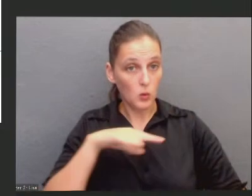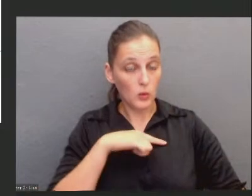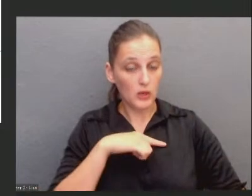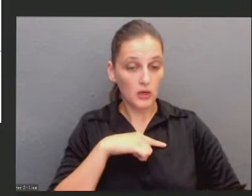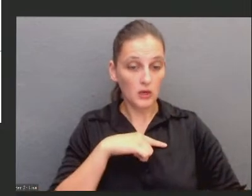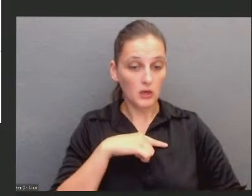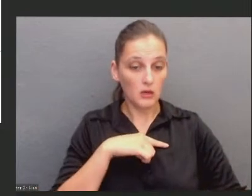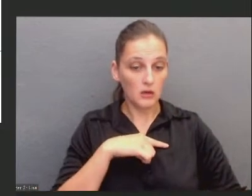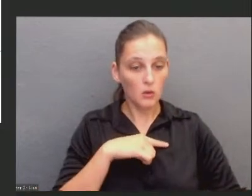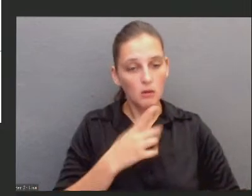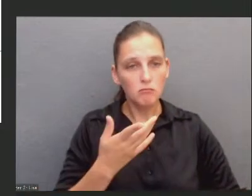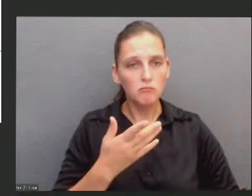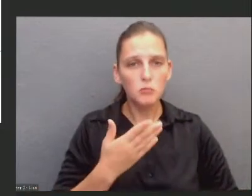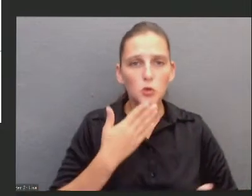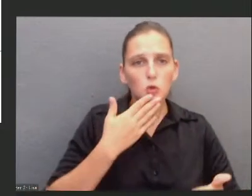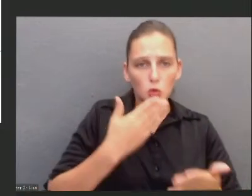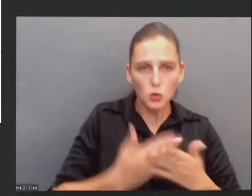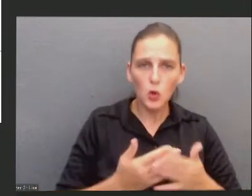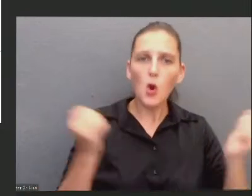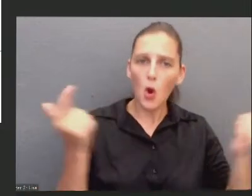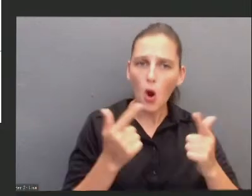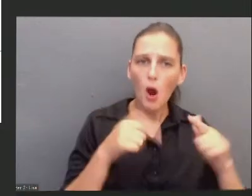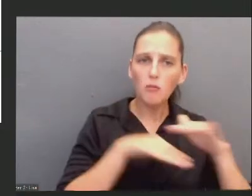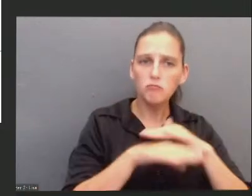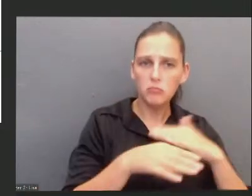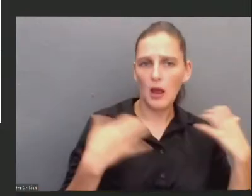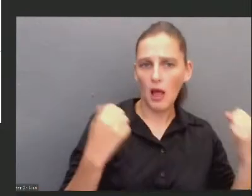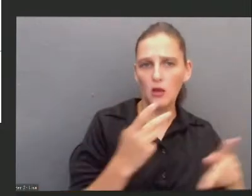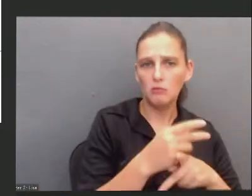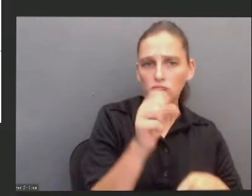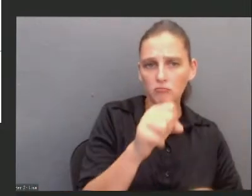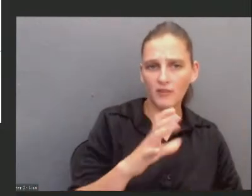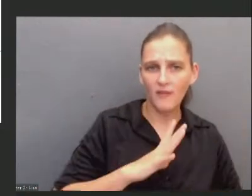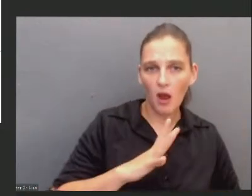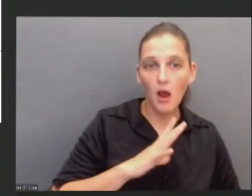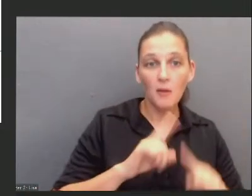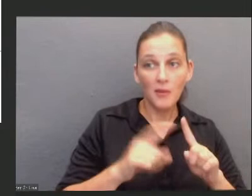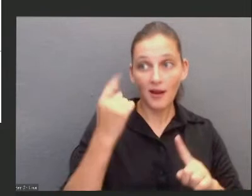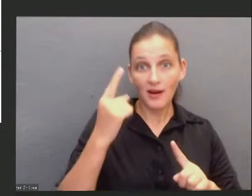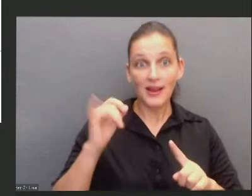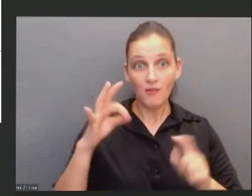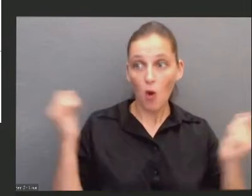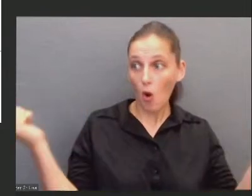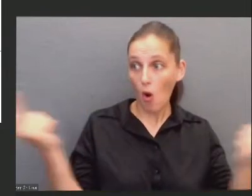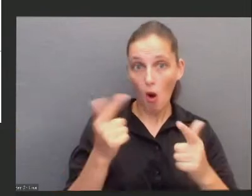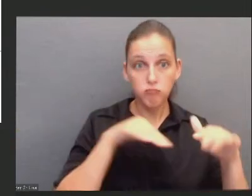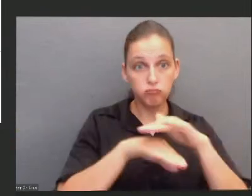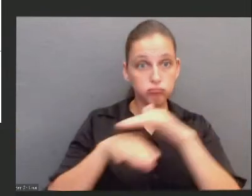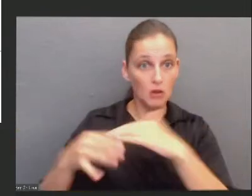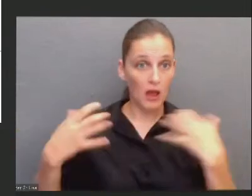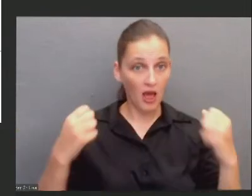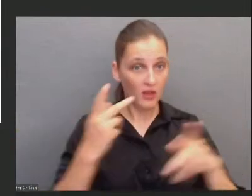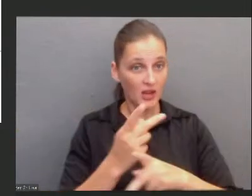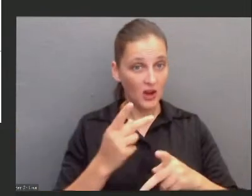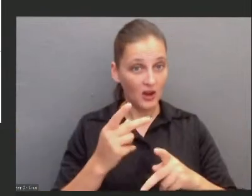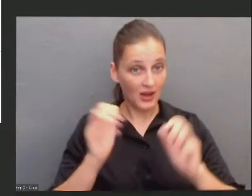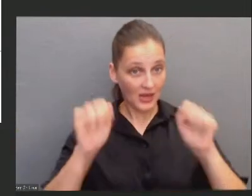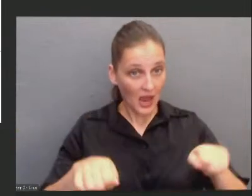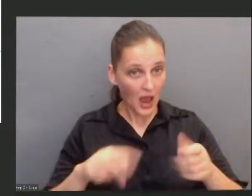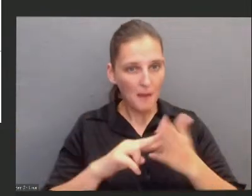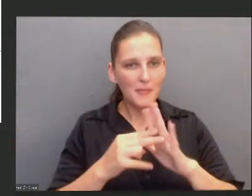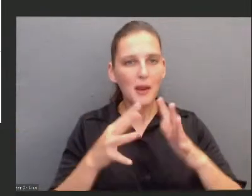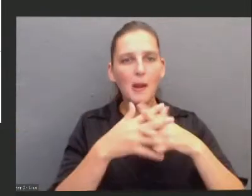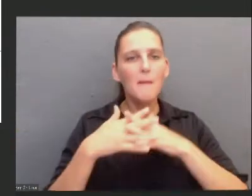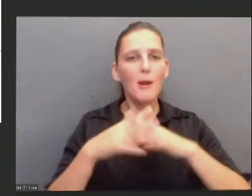and good that everyone has access to healthcare, but it makes us a stronger nation altogether. COVID has revealed that people